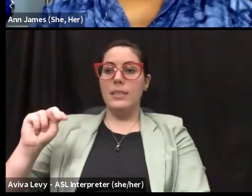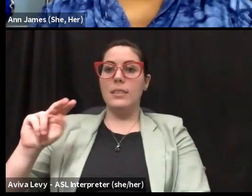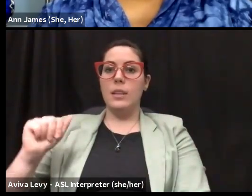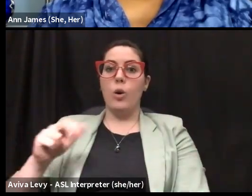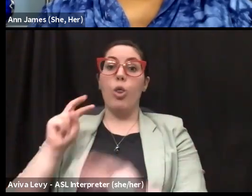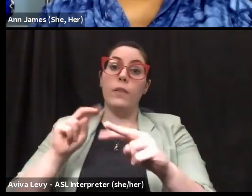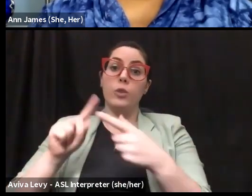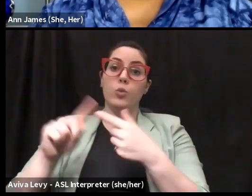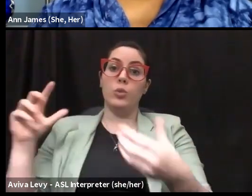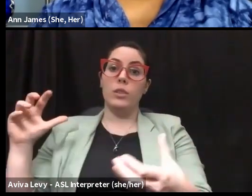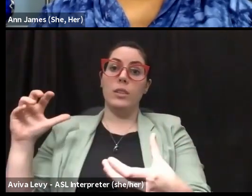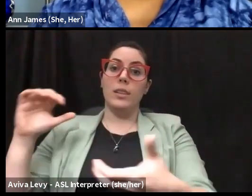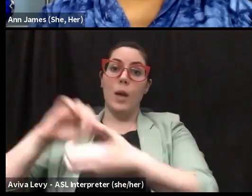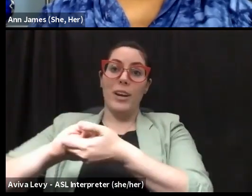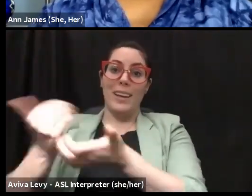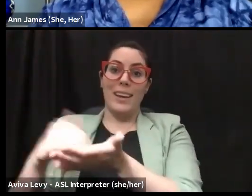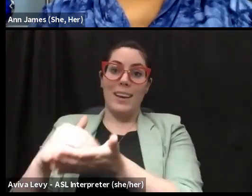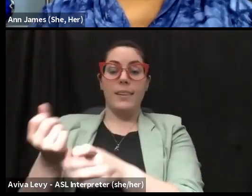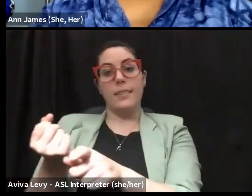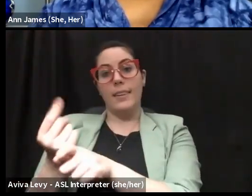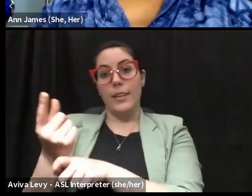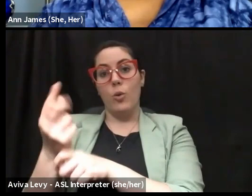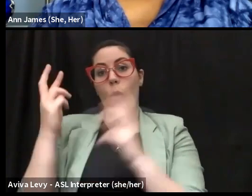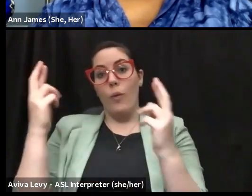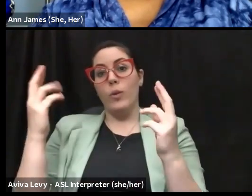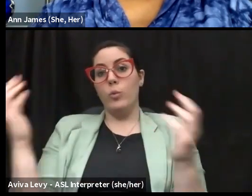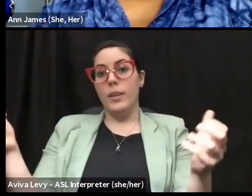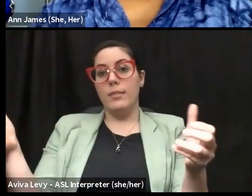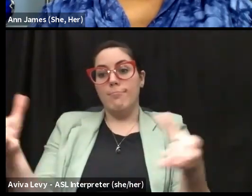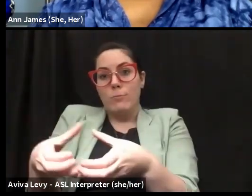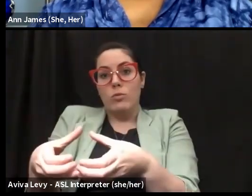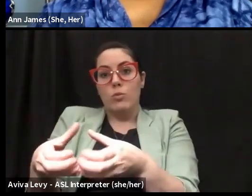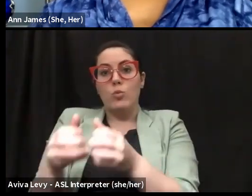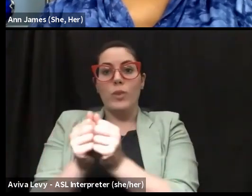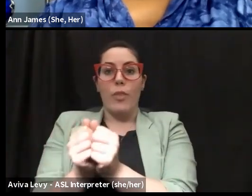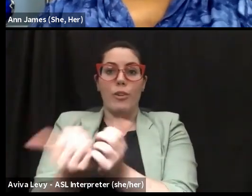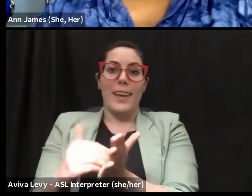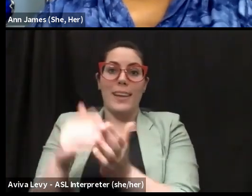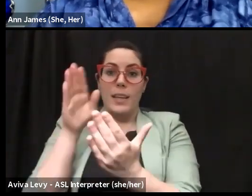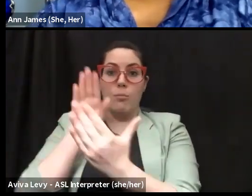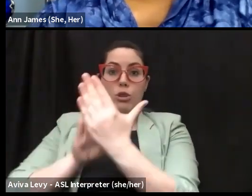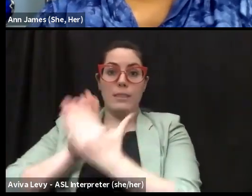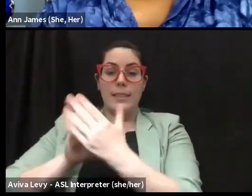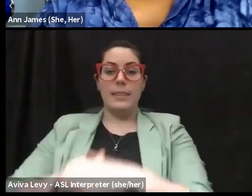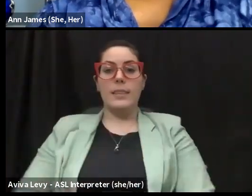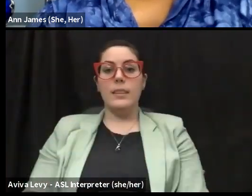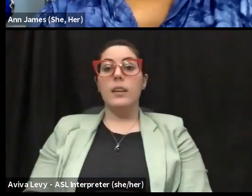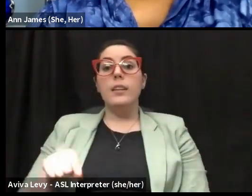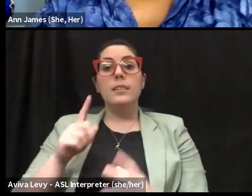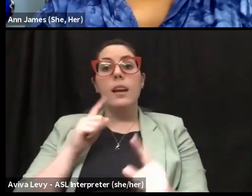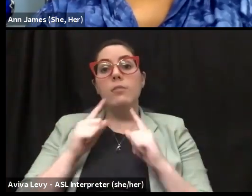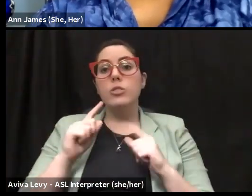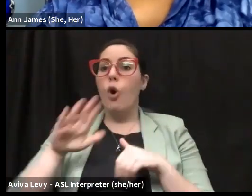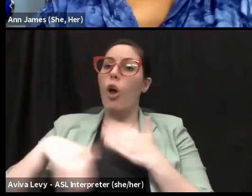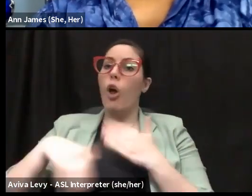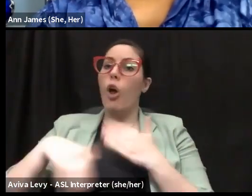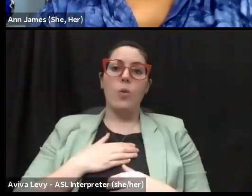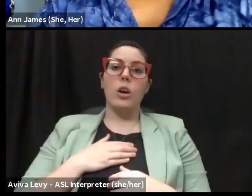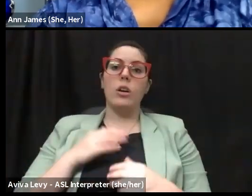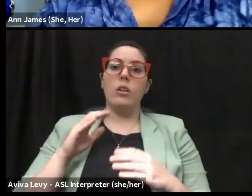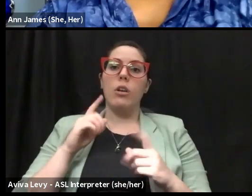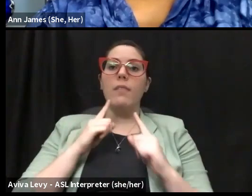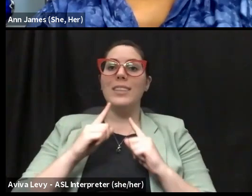next year when hopefully we'll be together again in person. This conversation and all the conversations are going to be